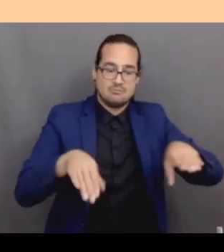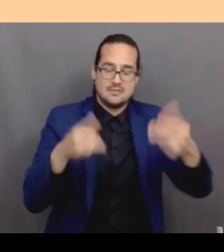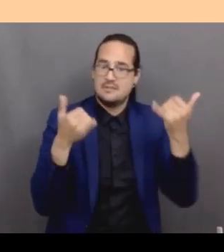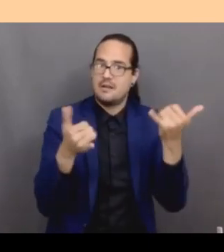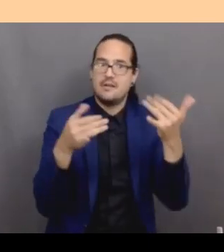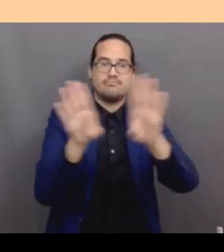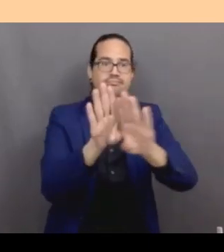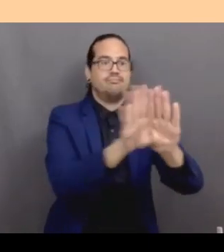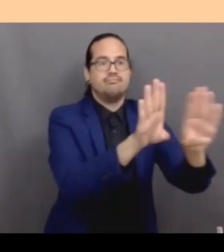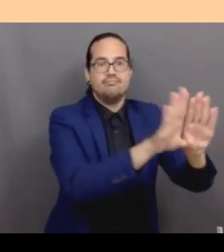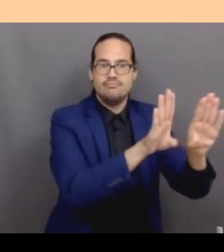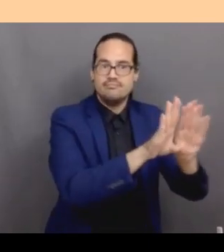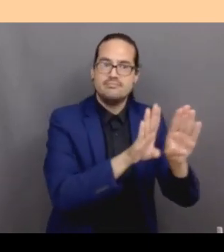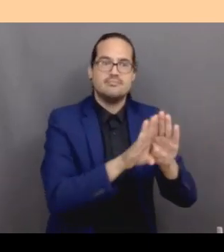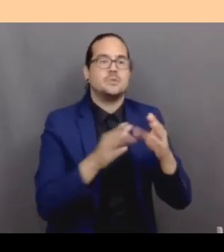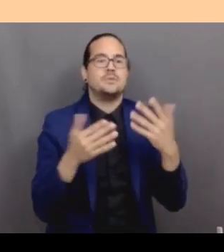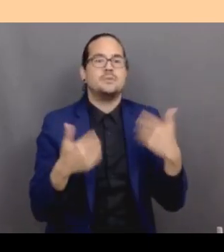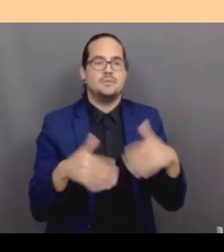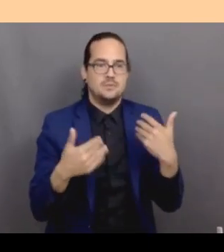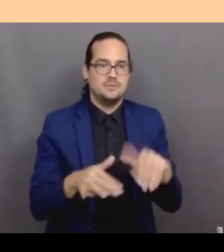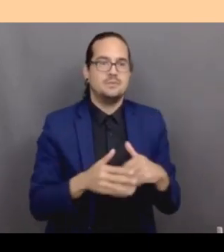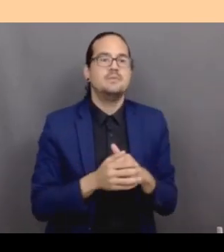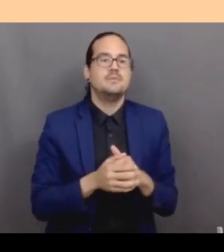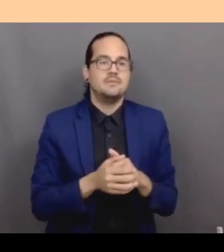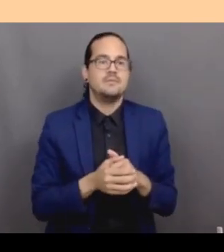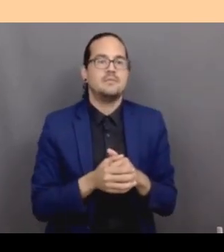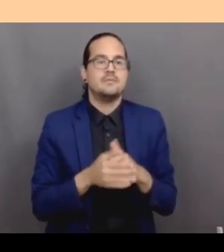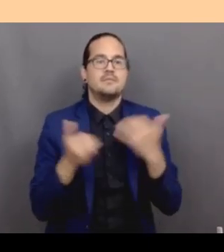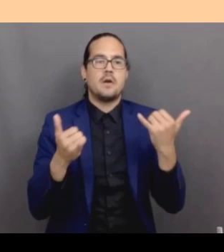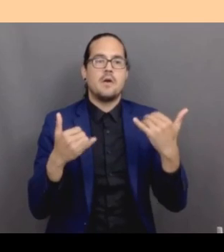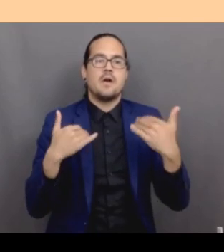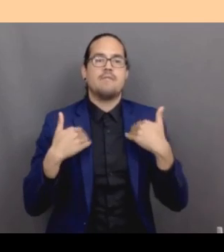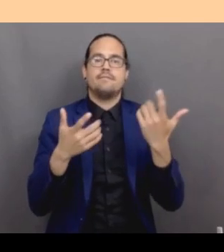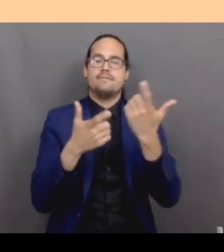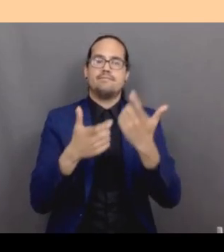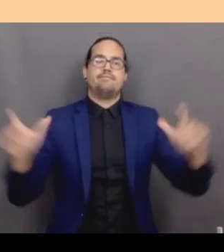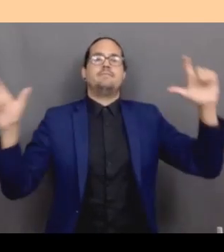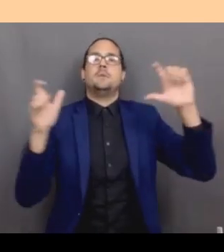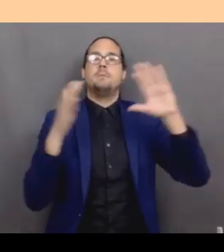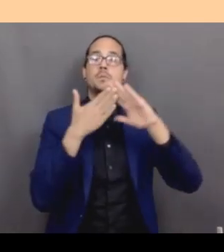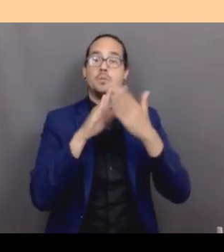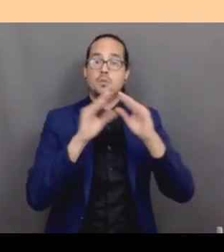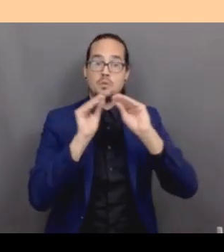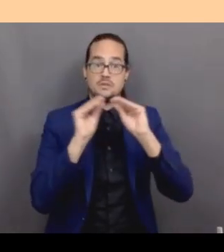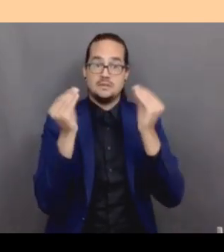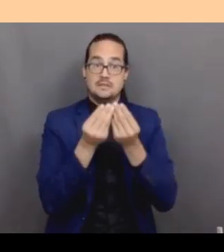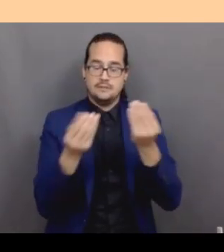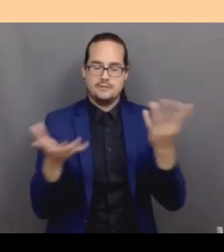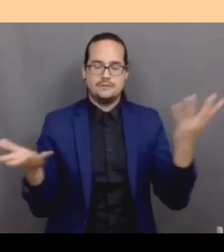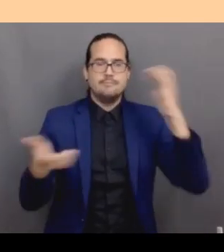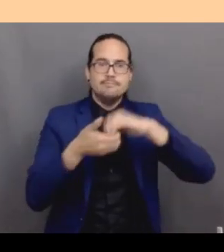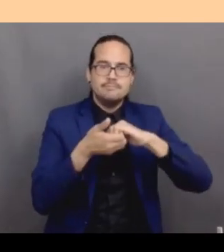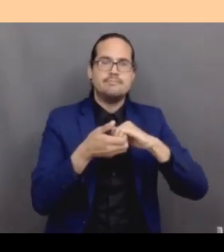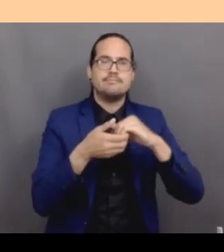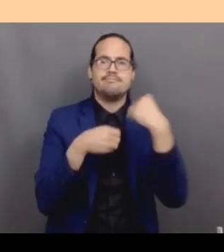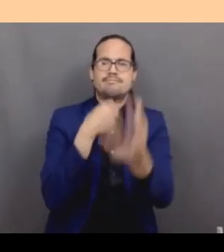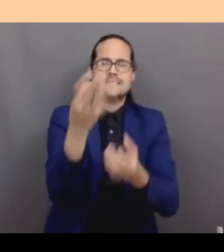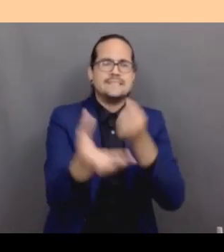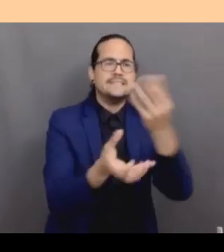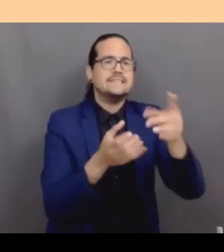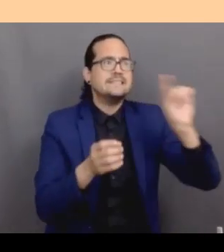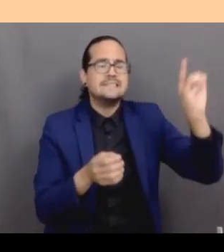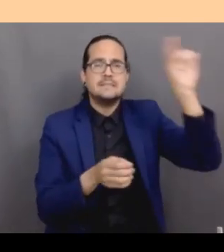community-based organizational support and information sharing for food distribution and food resources, working with over 65